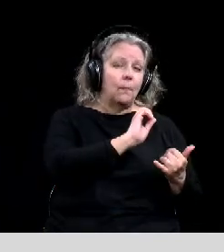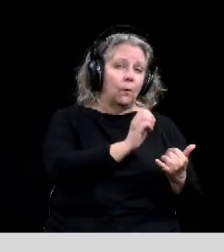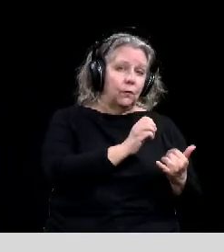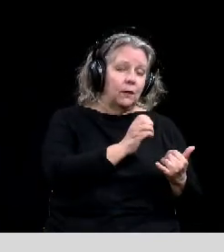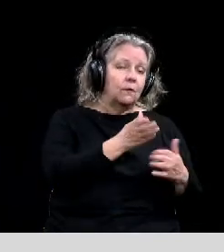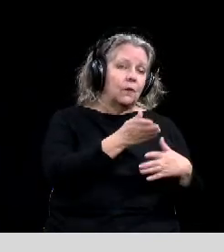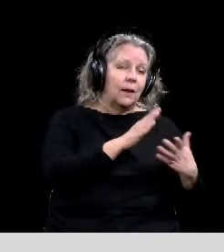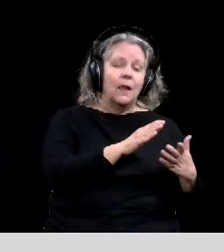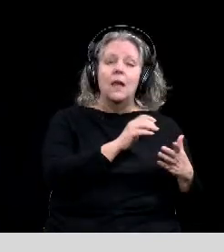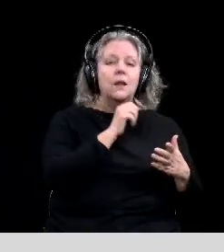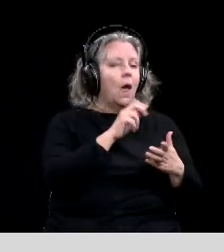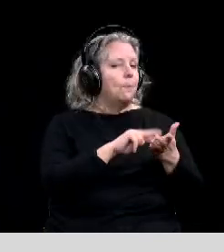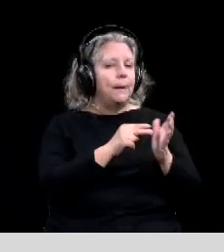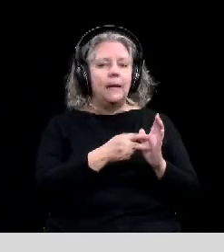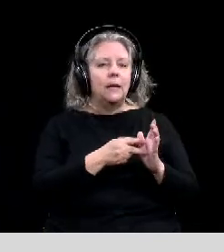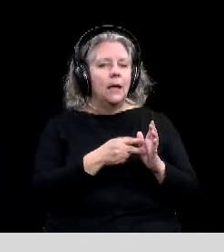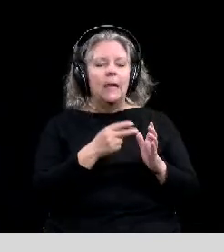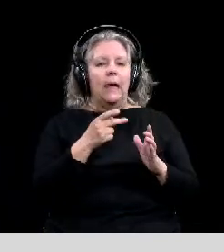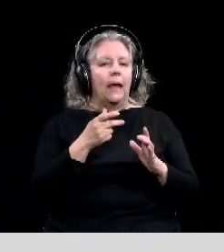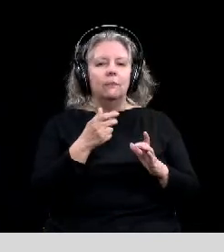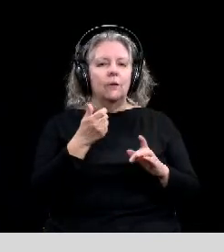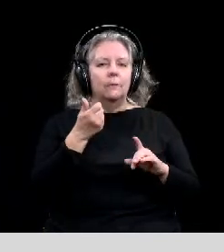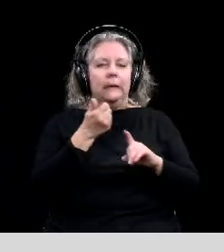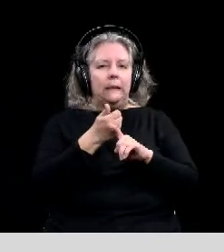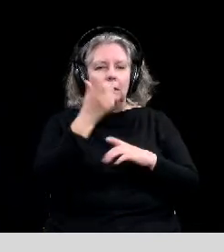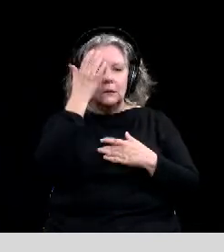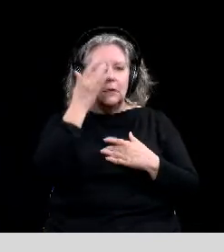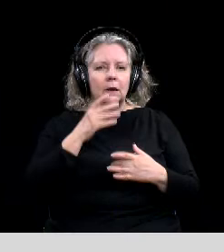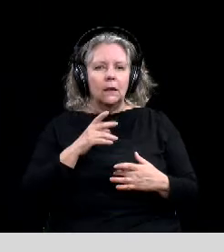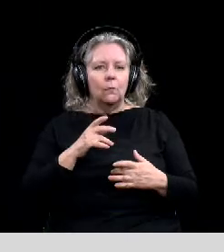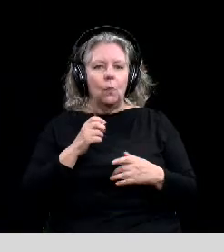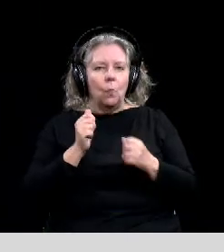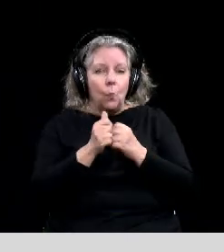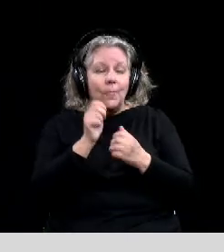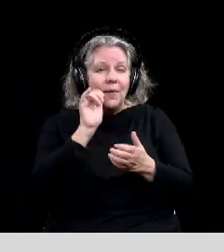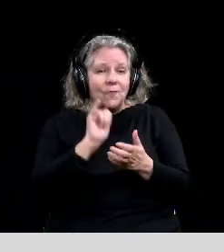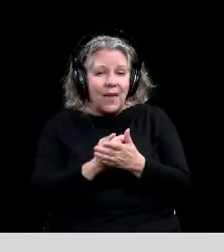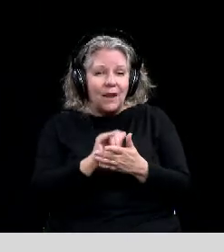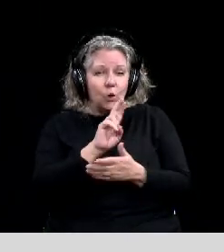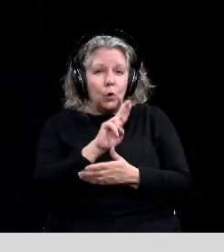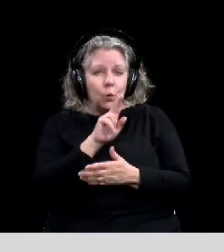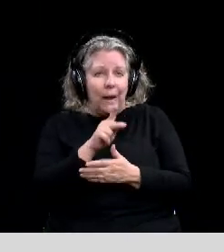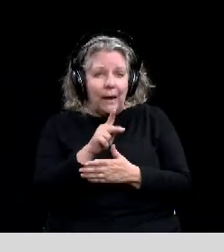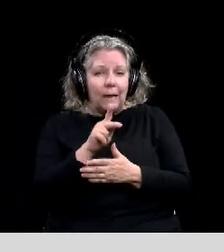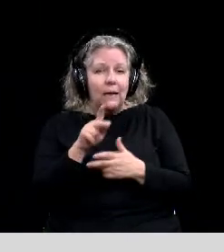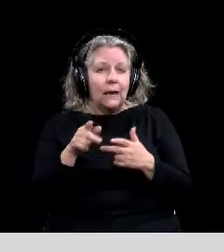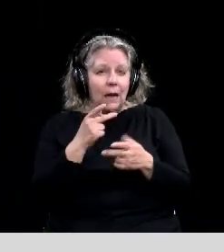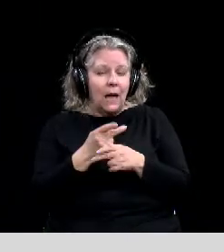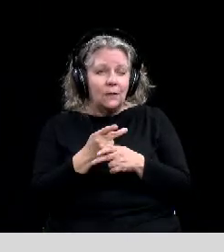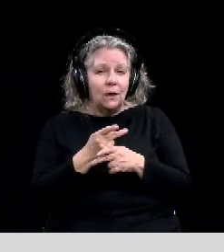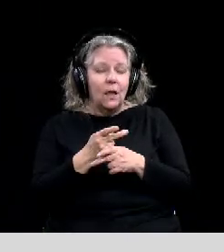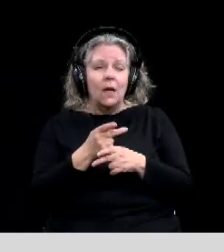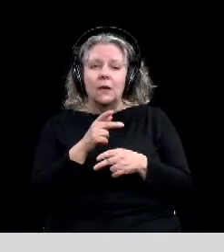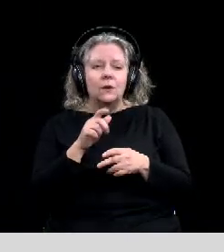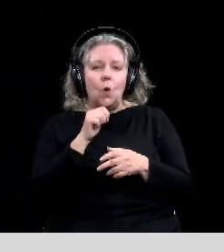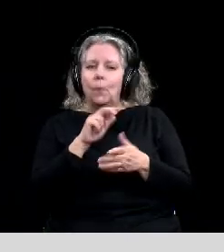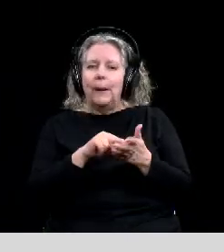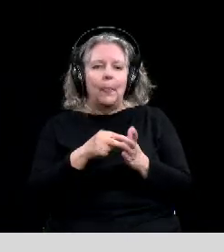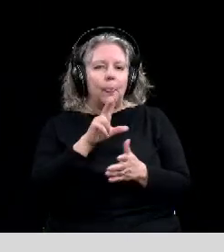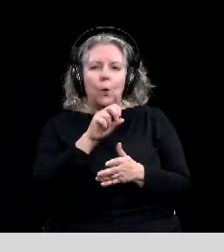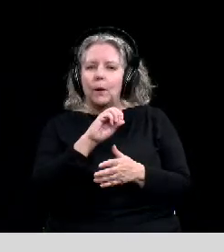variant die from it. It is 30% higher than the base rates